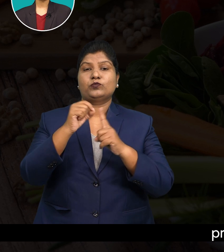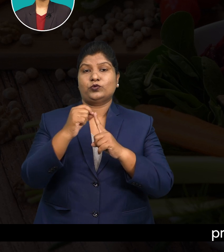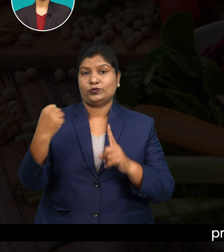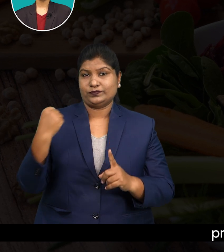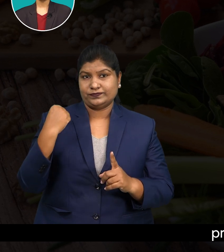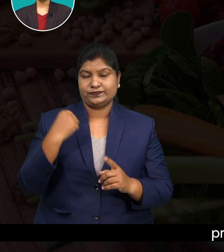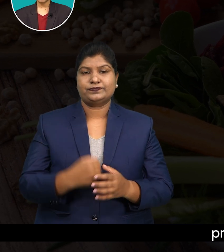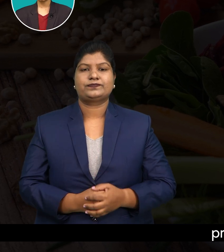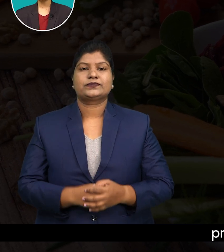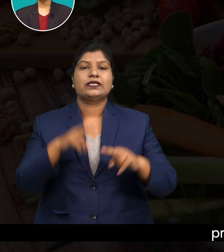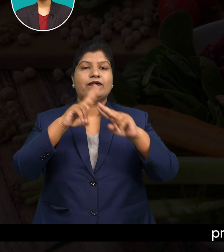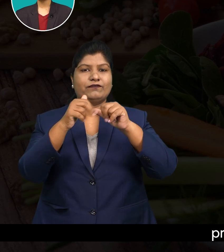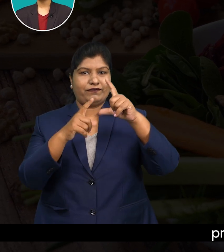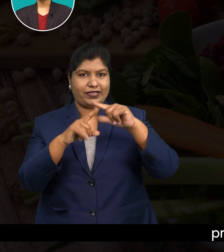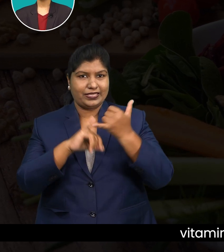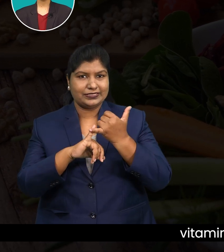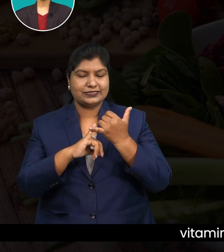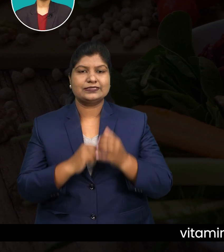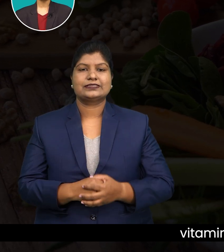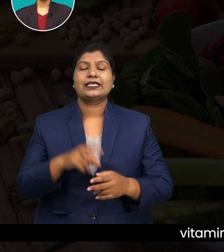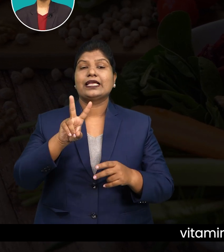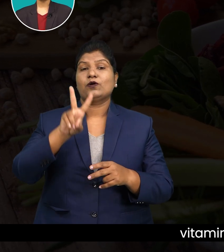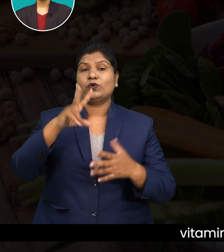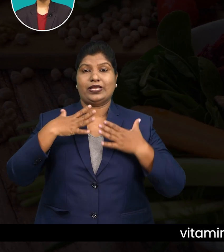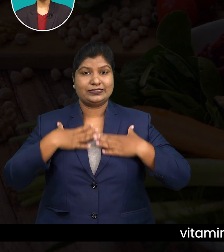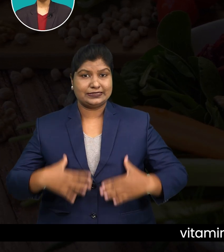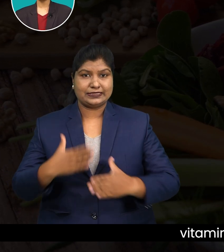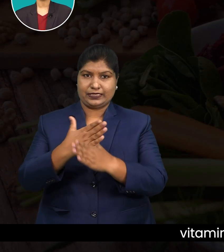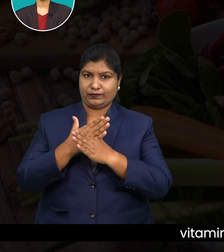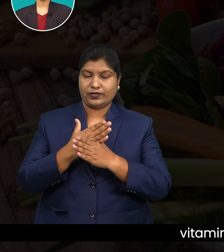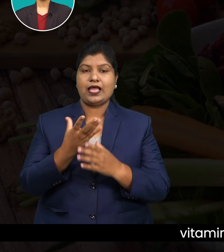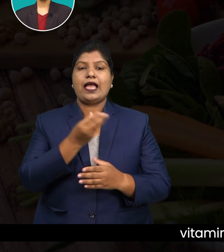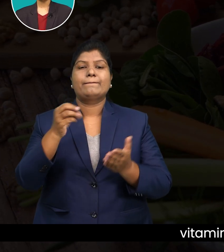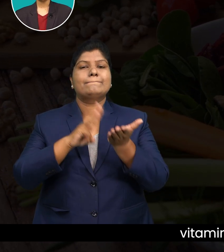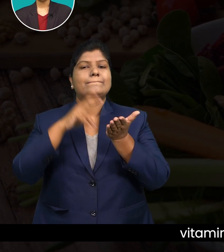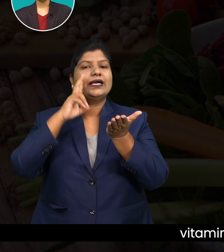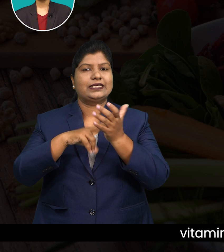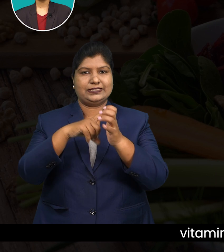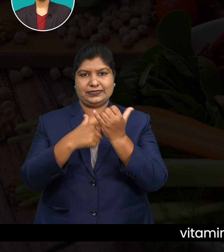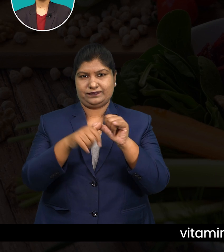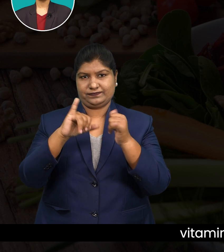proteins, fats, vitamins and minerals.